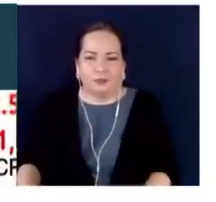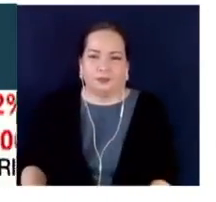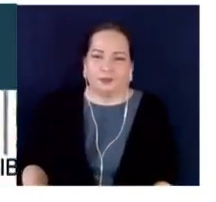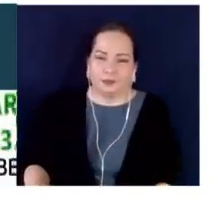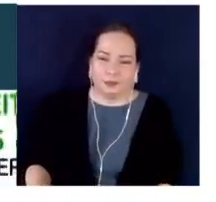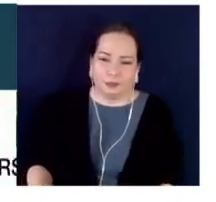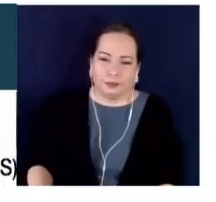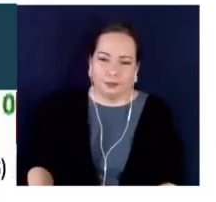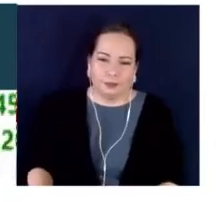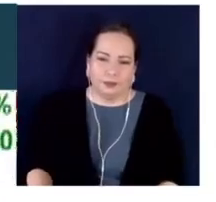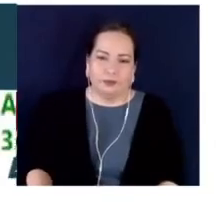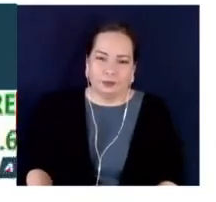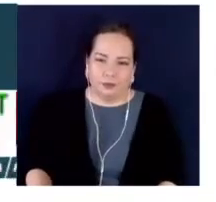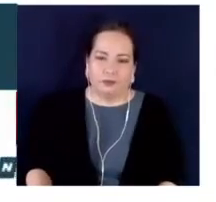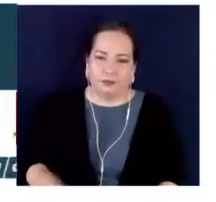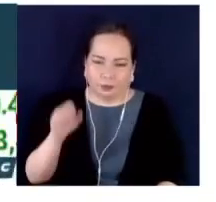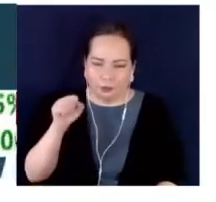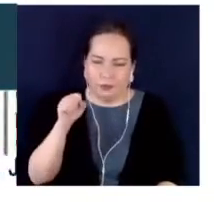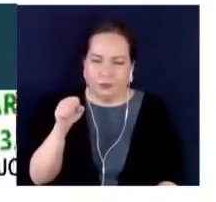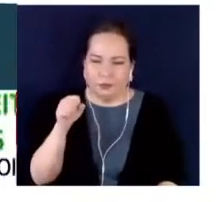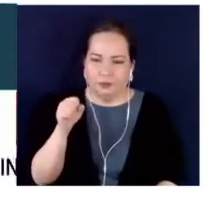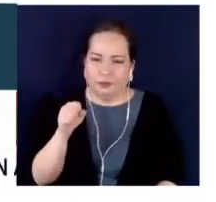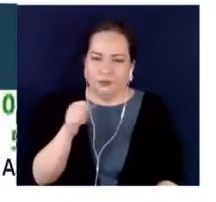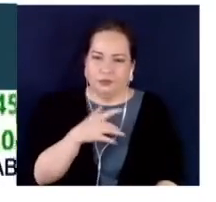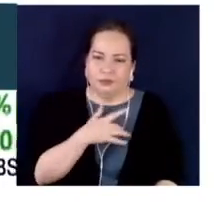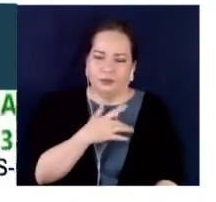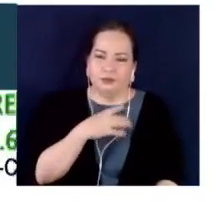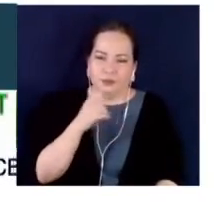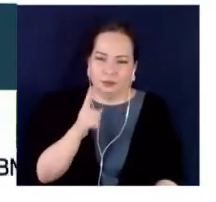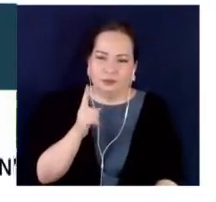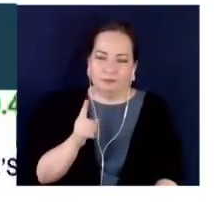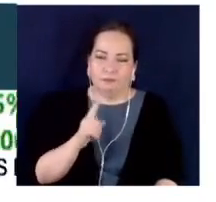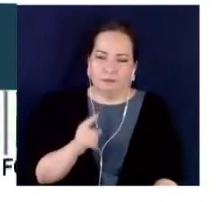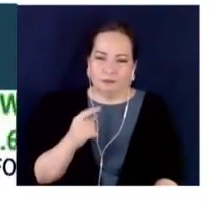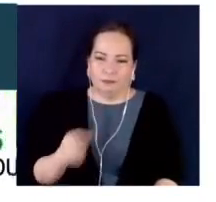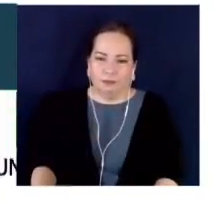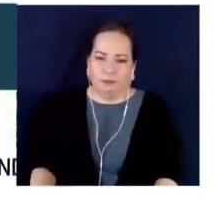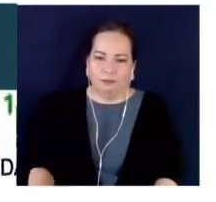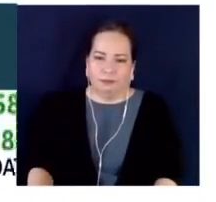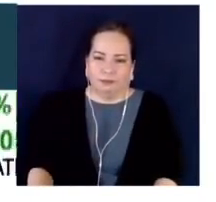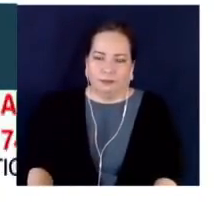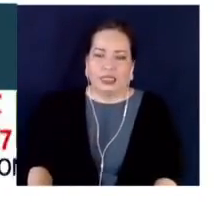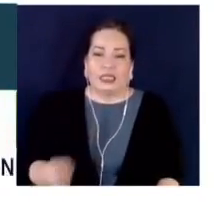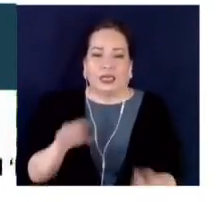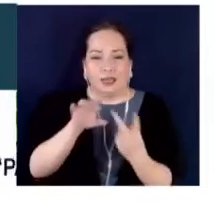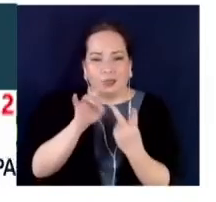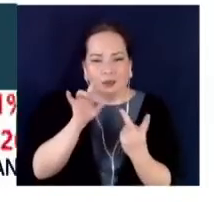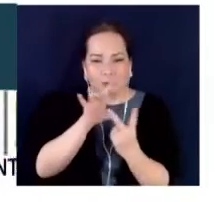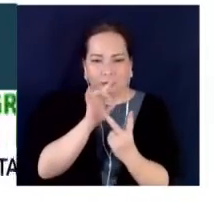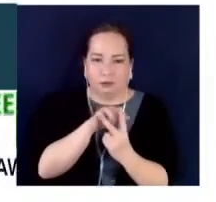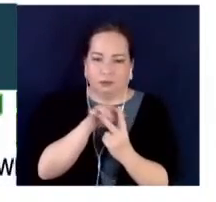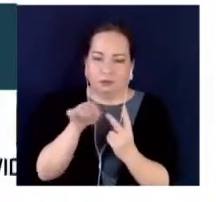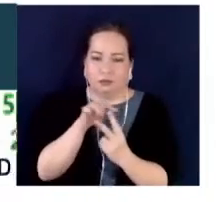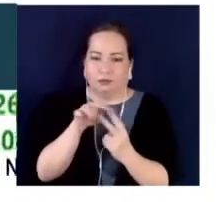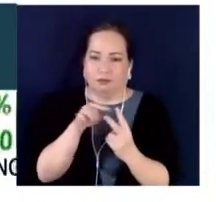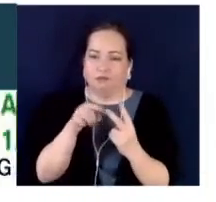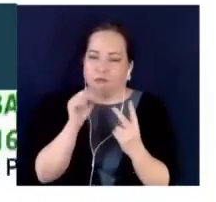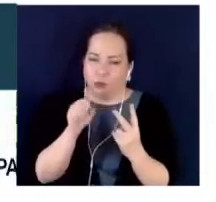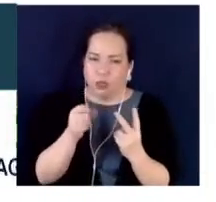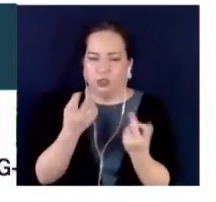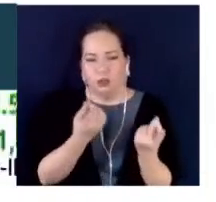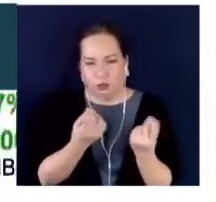are going into that thing, you know, because that's one option that they probably would be